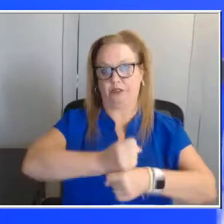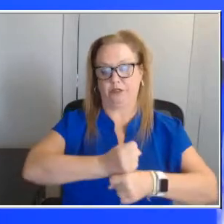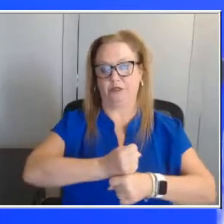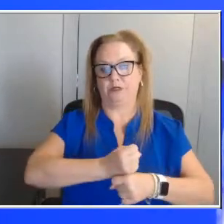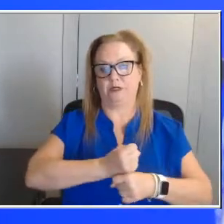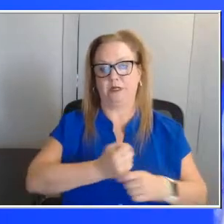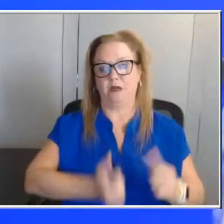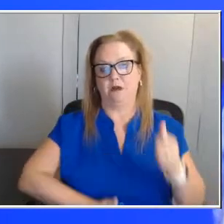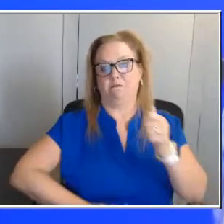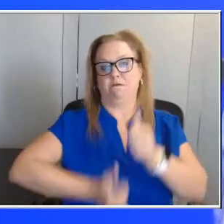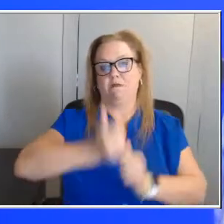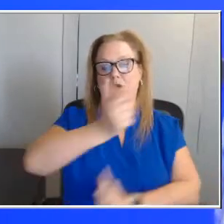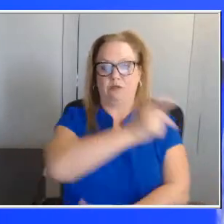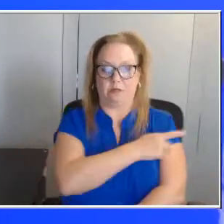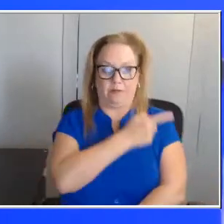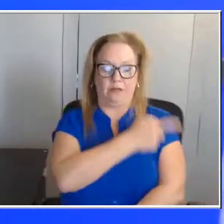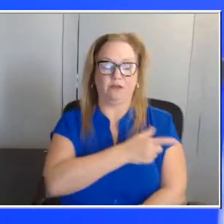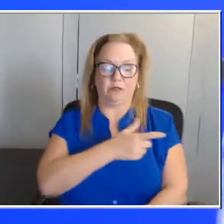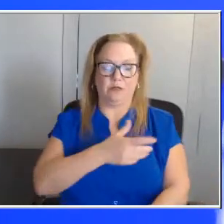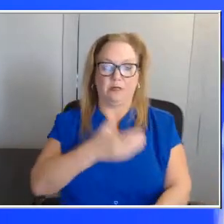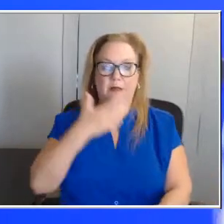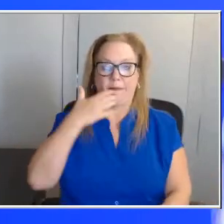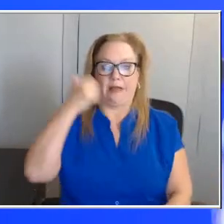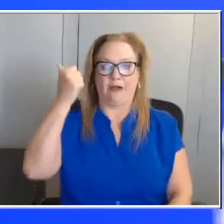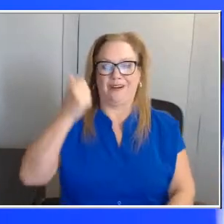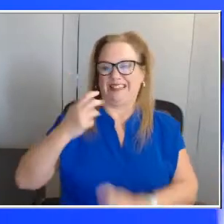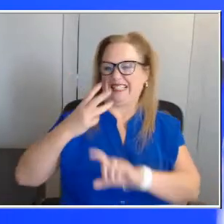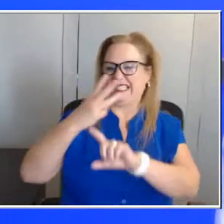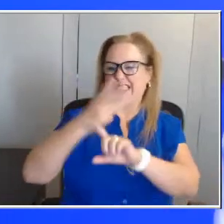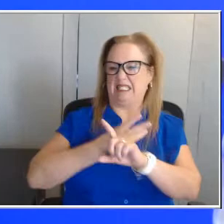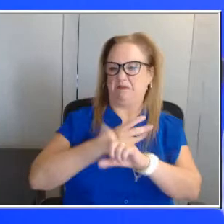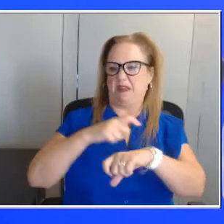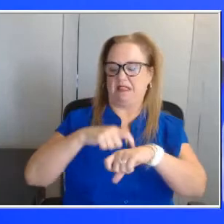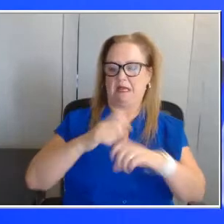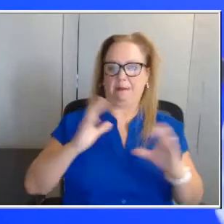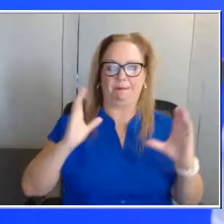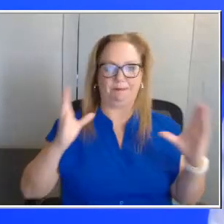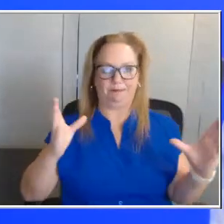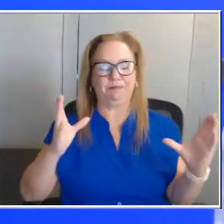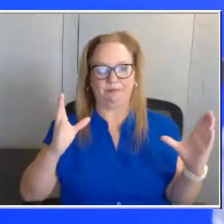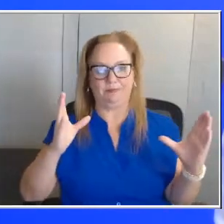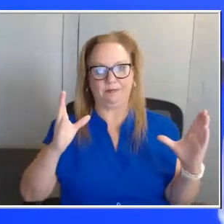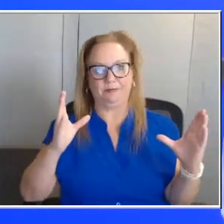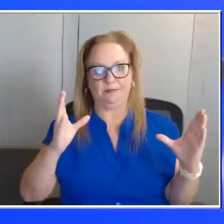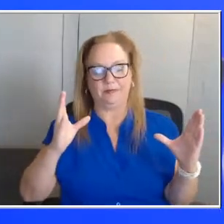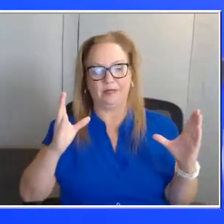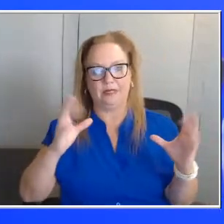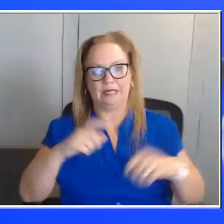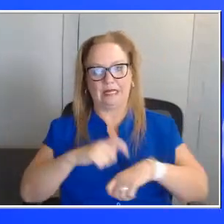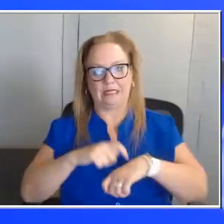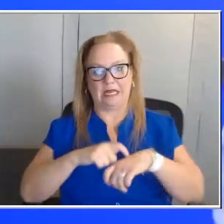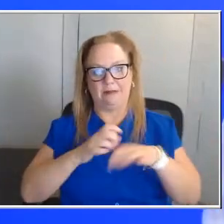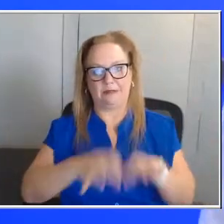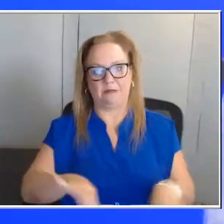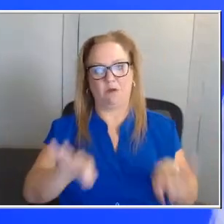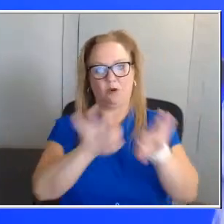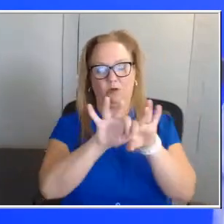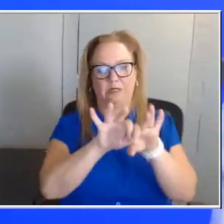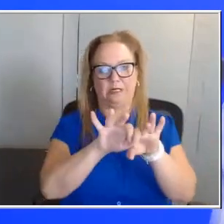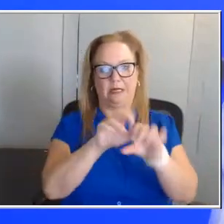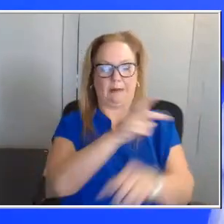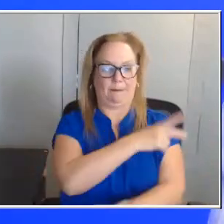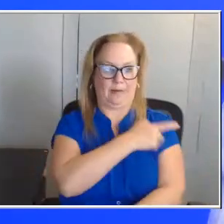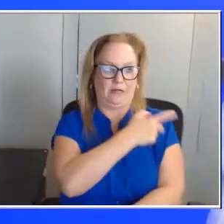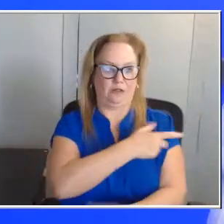most patients do tend to get better. That 6-month mark is really a key kind of time frame where we start to see a lot of patients recover